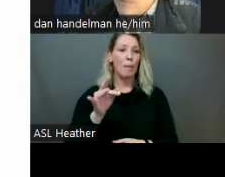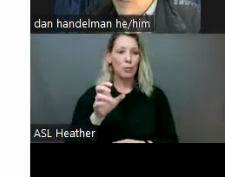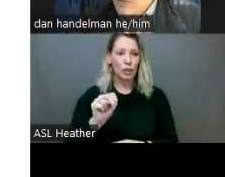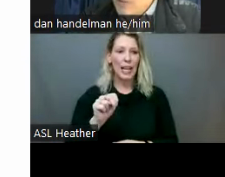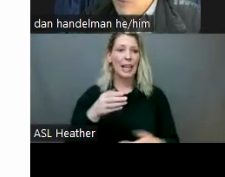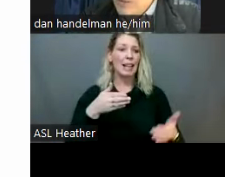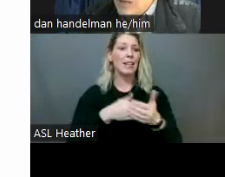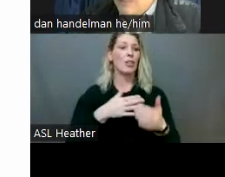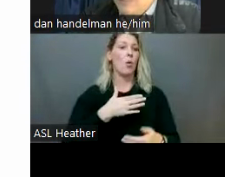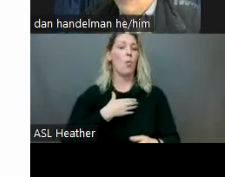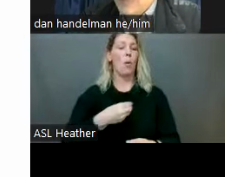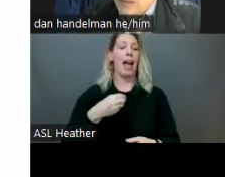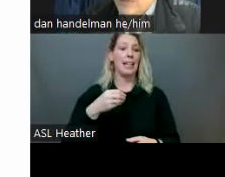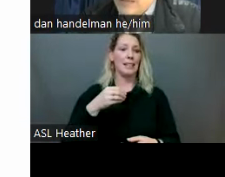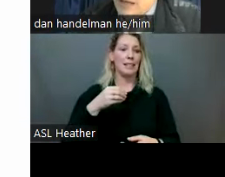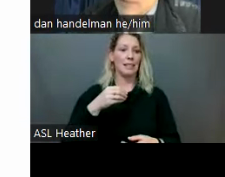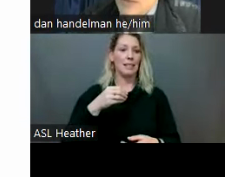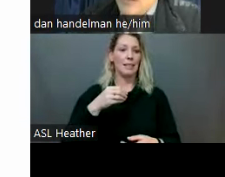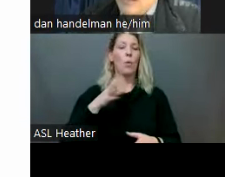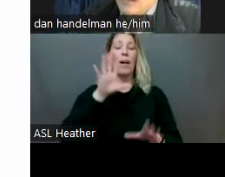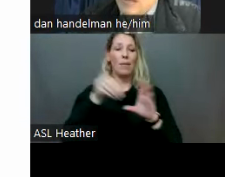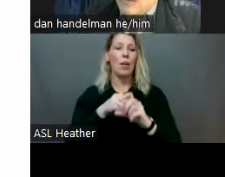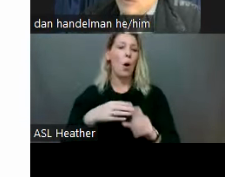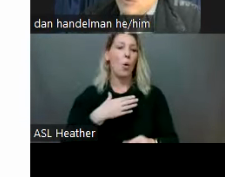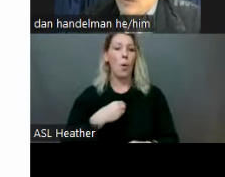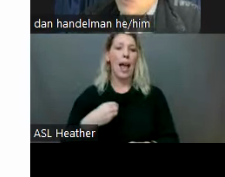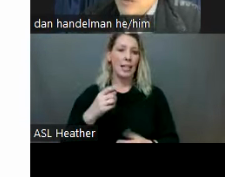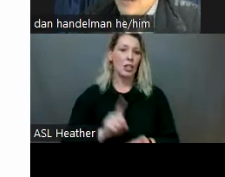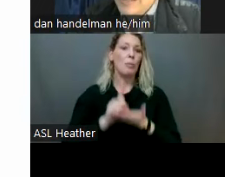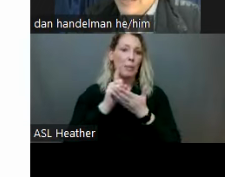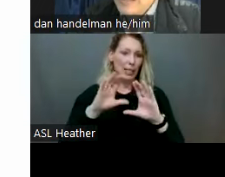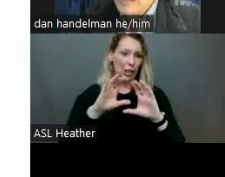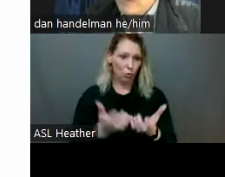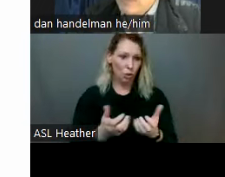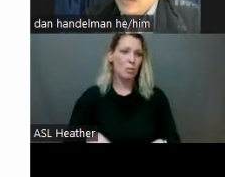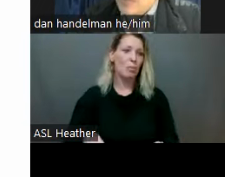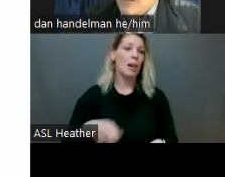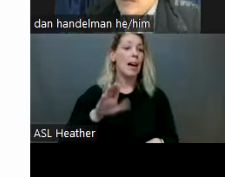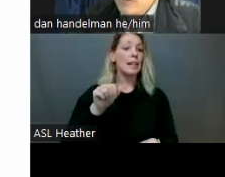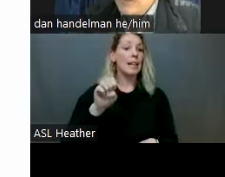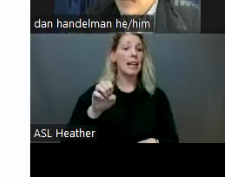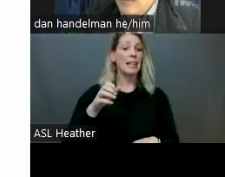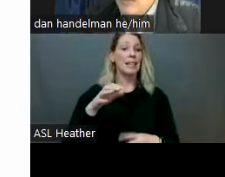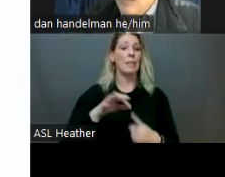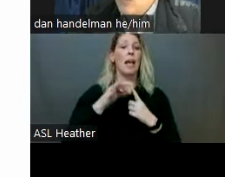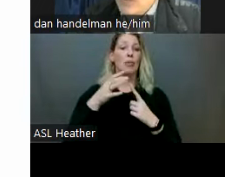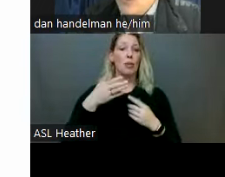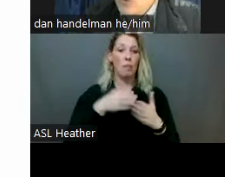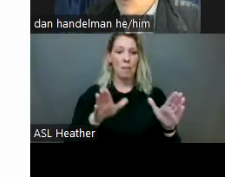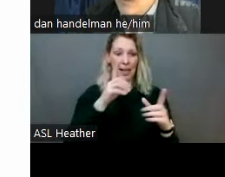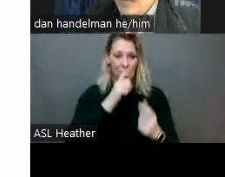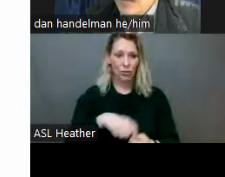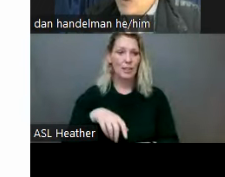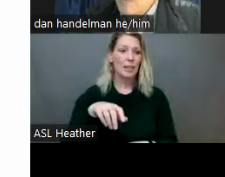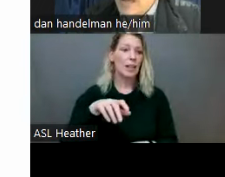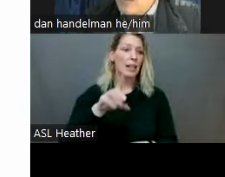with white supremacist groups. I'll flag that and come back to it. And 21, cases of substantial public interest. And